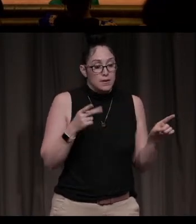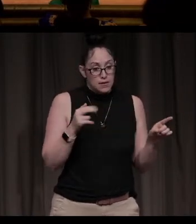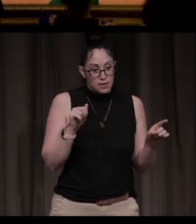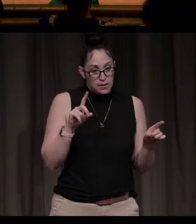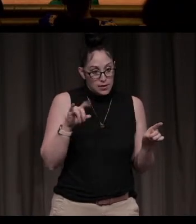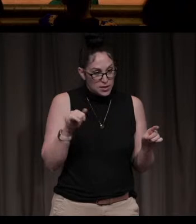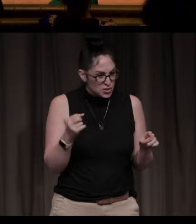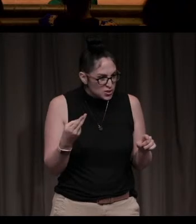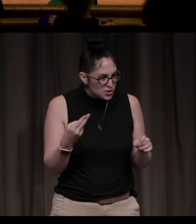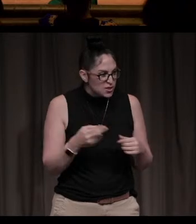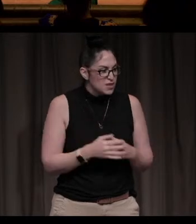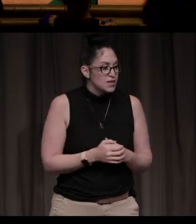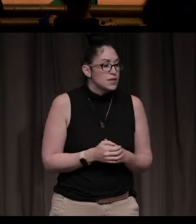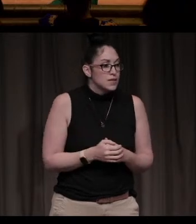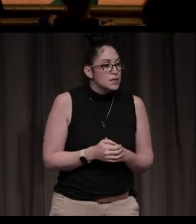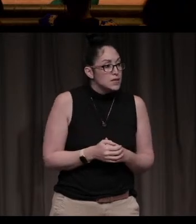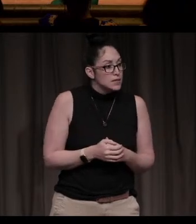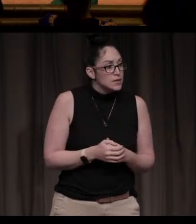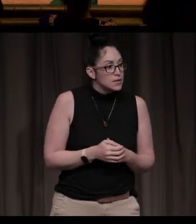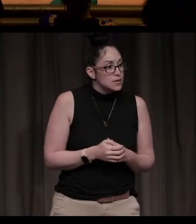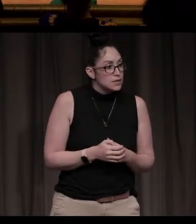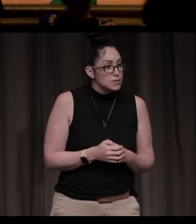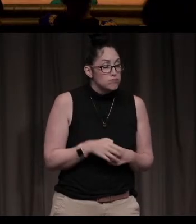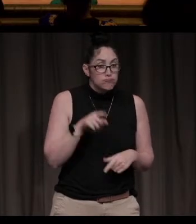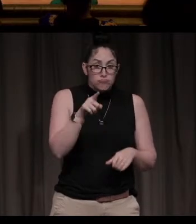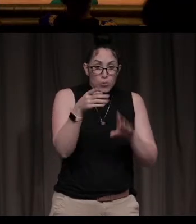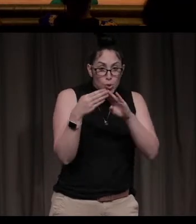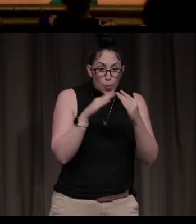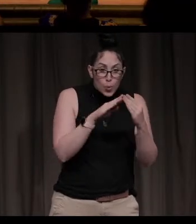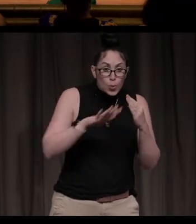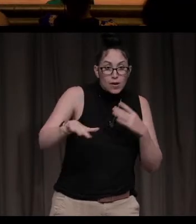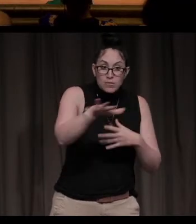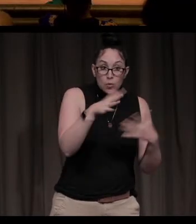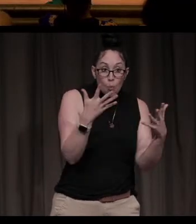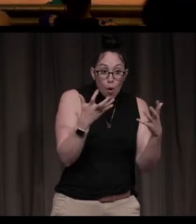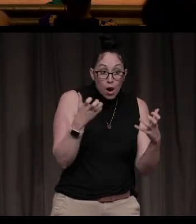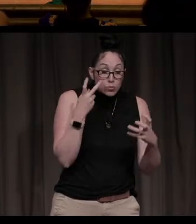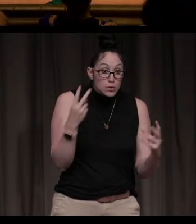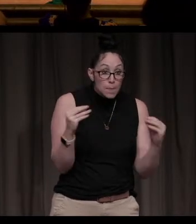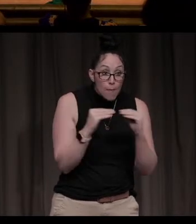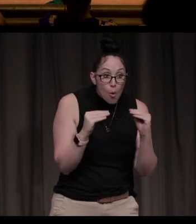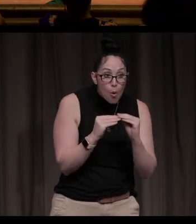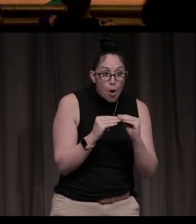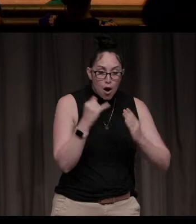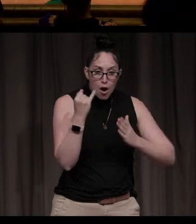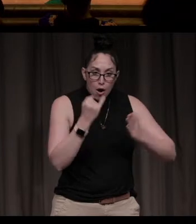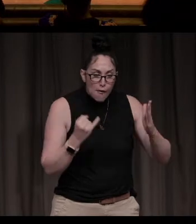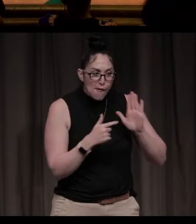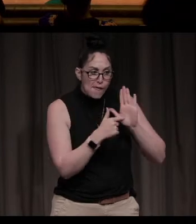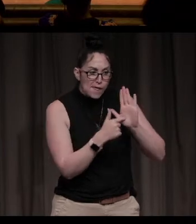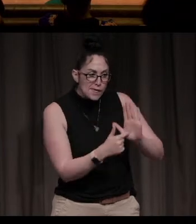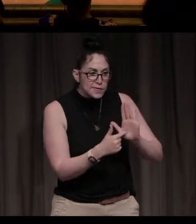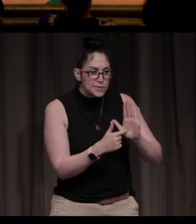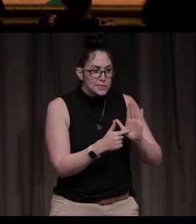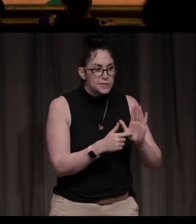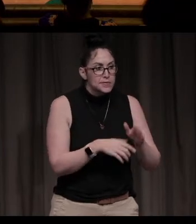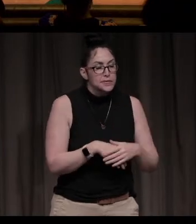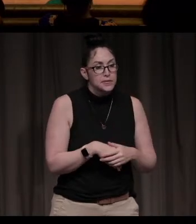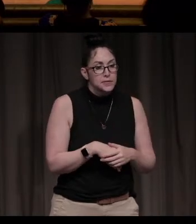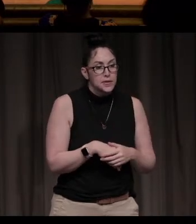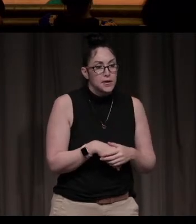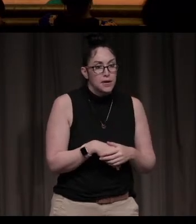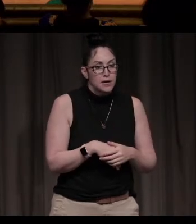this something that the community would like to see more, like the art and other communities